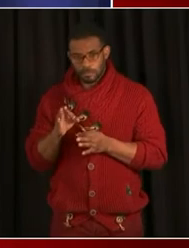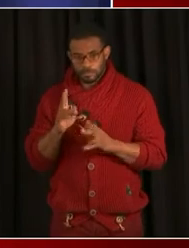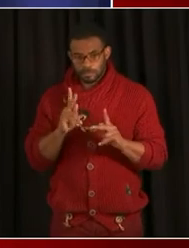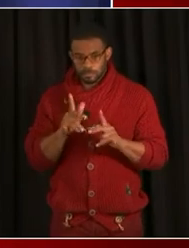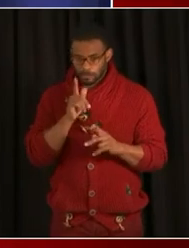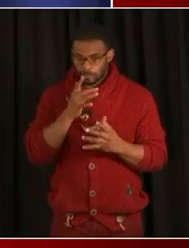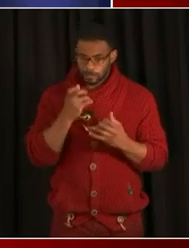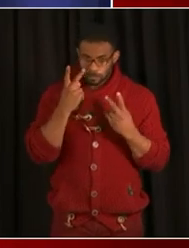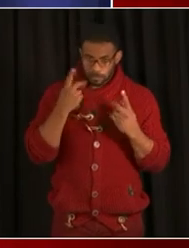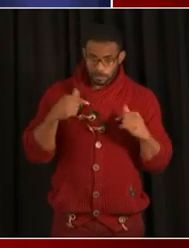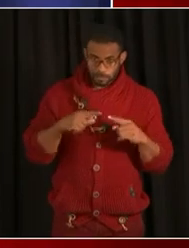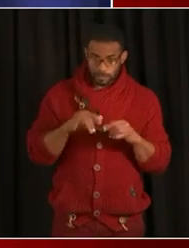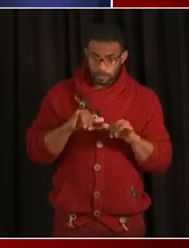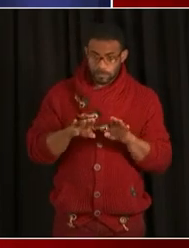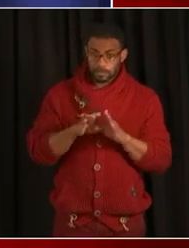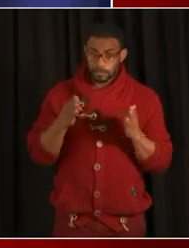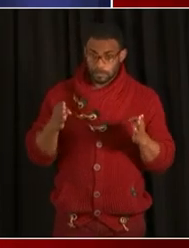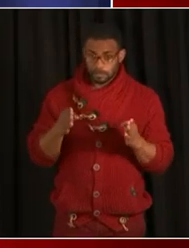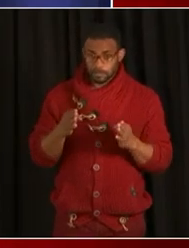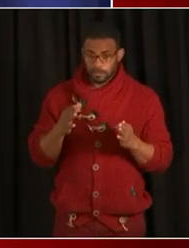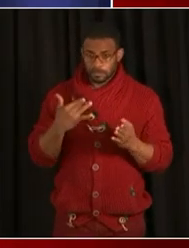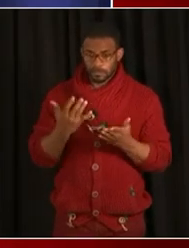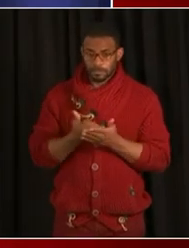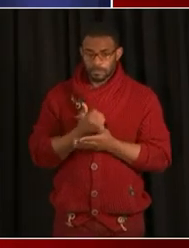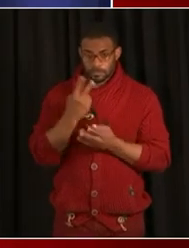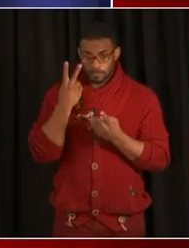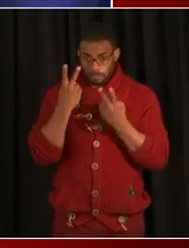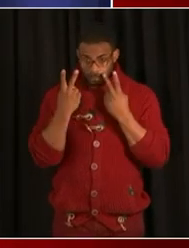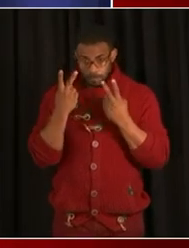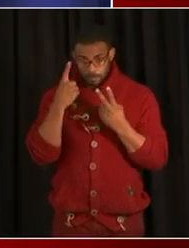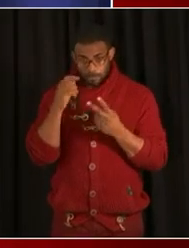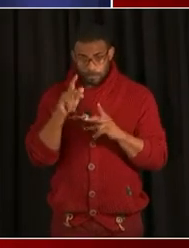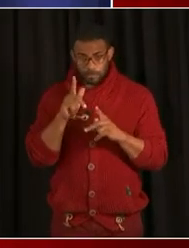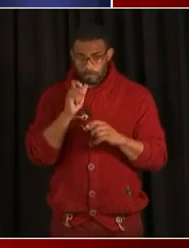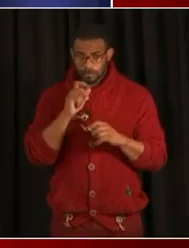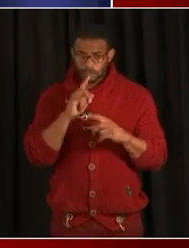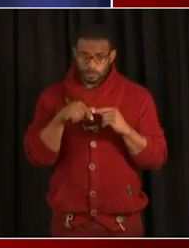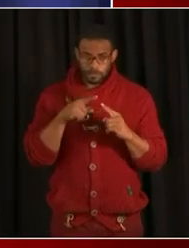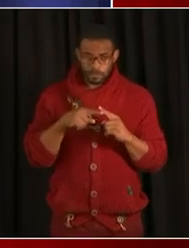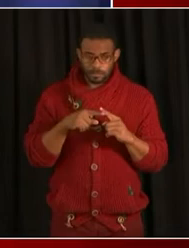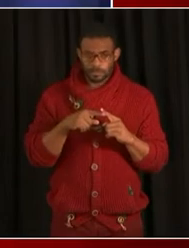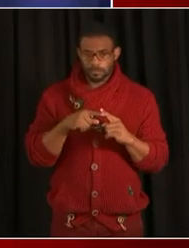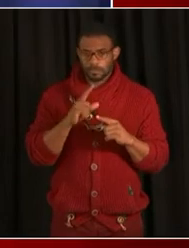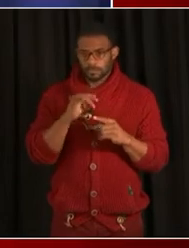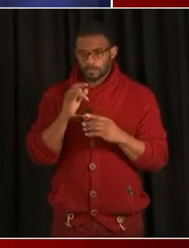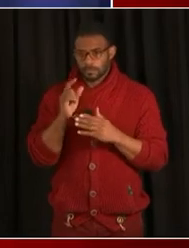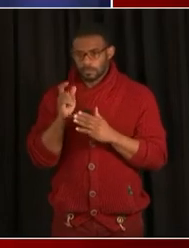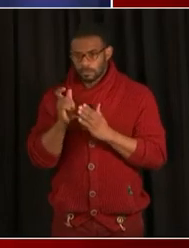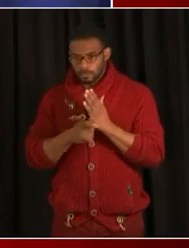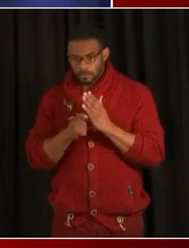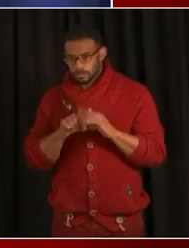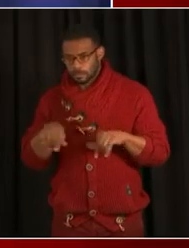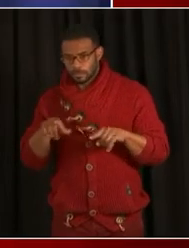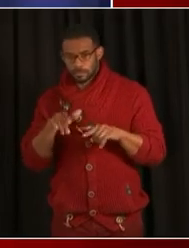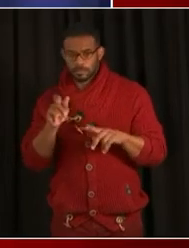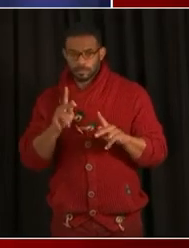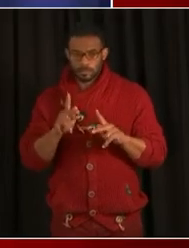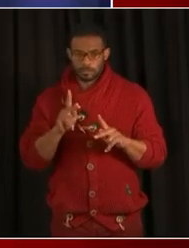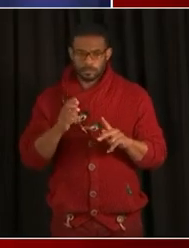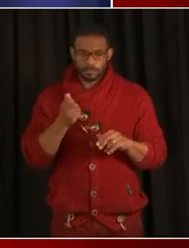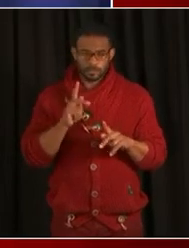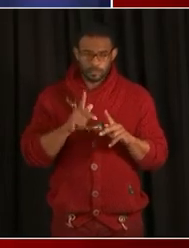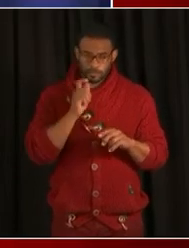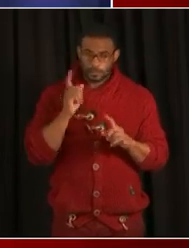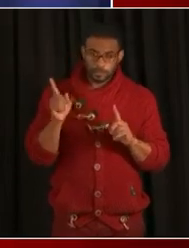of the people who want to see us stay open. We're gaining the visibility because people were talking about it. There were articles out there, and